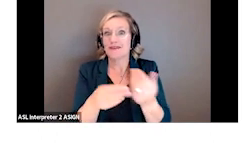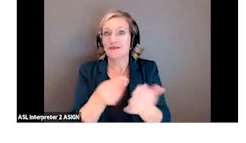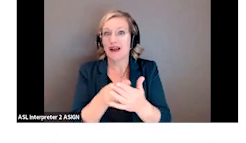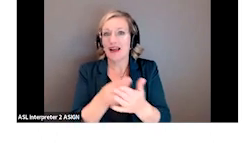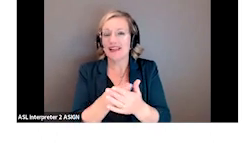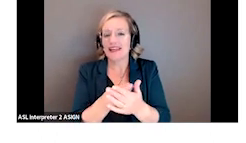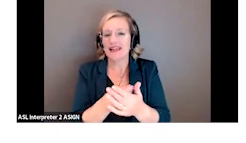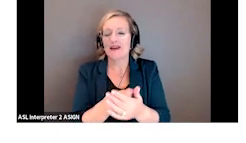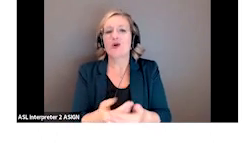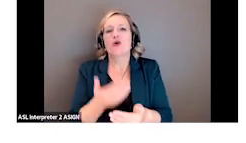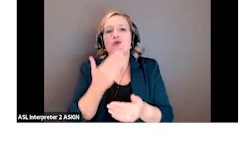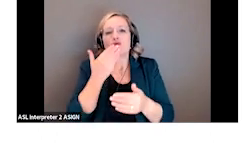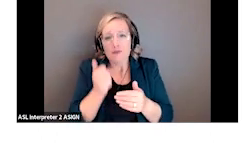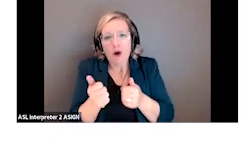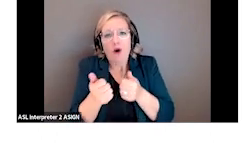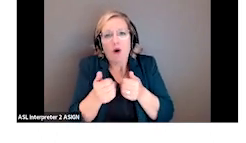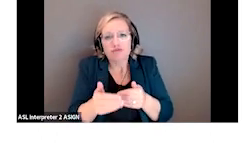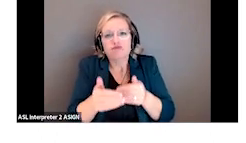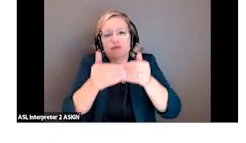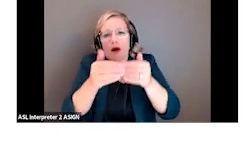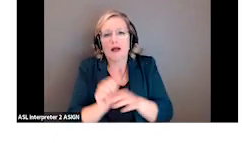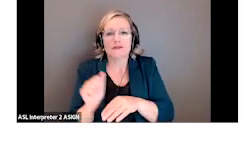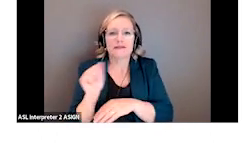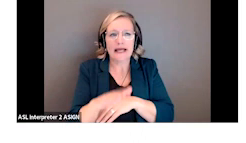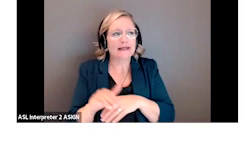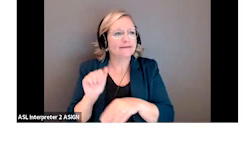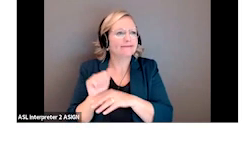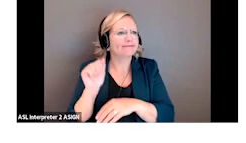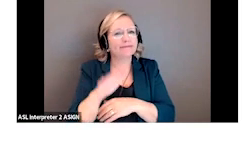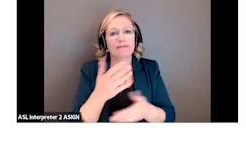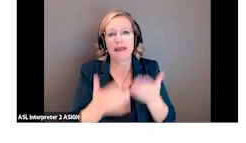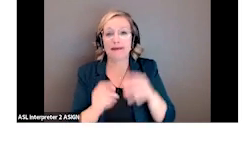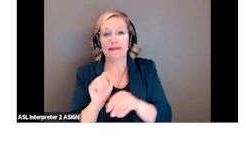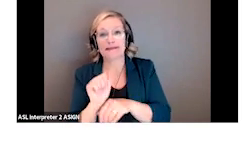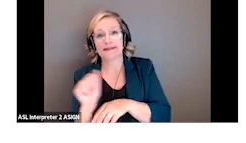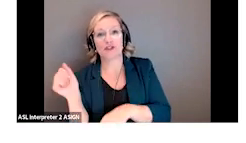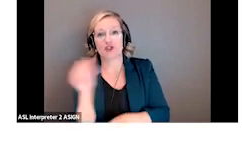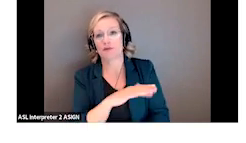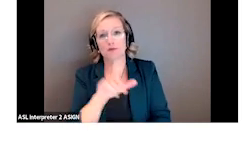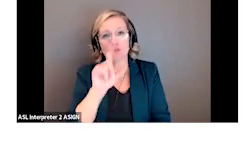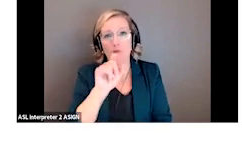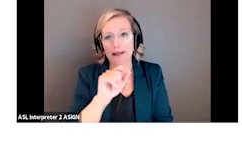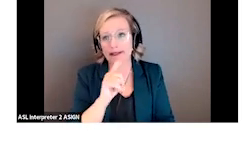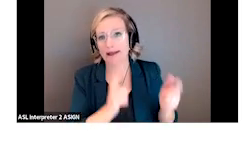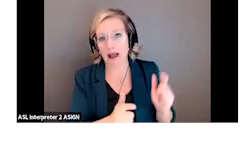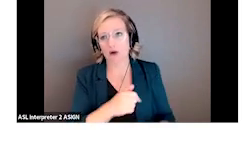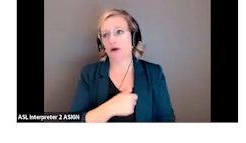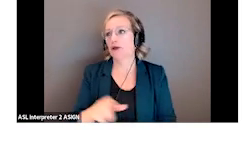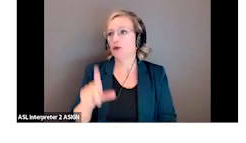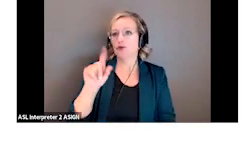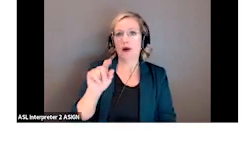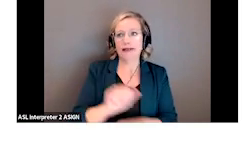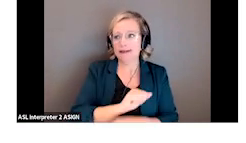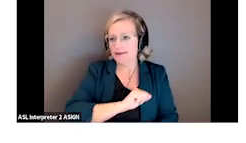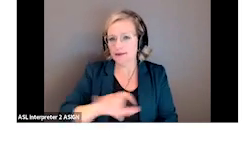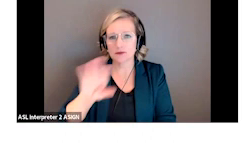can do small parcel to send 20 to Calgary and 20 to Ottawa, that's going to allow us